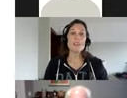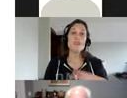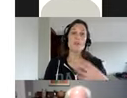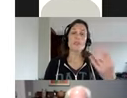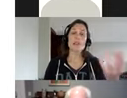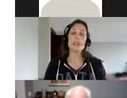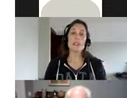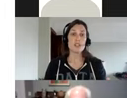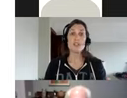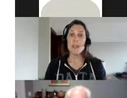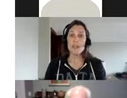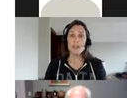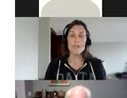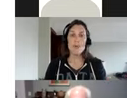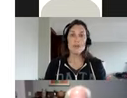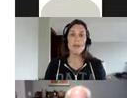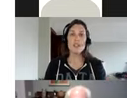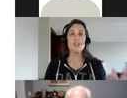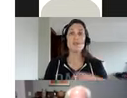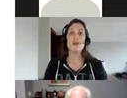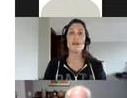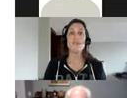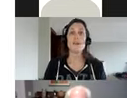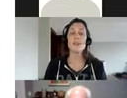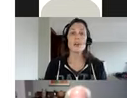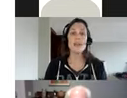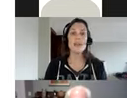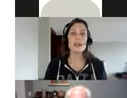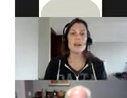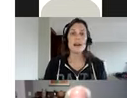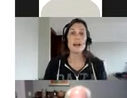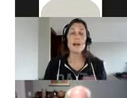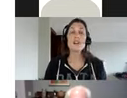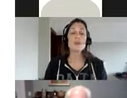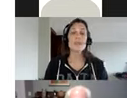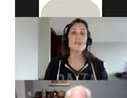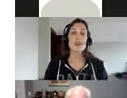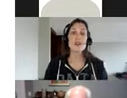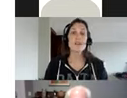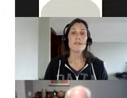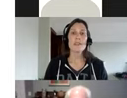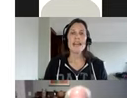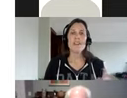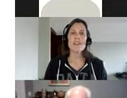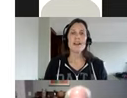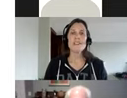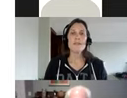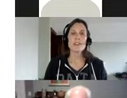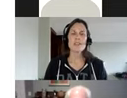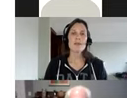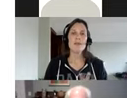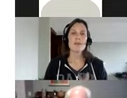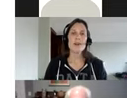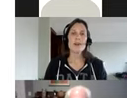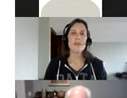general, distorts things, distorts area more as you move away from the equator. I know that this is wrong. And then you ask them